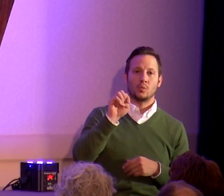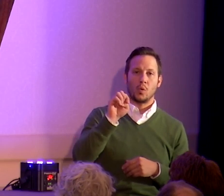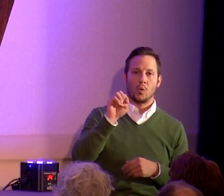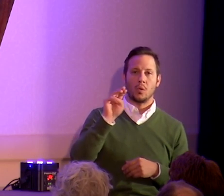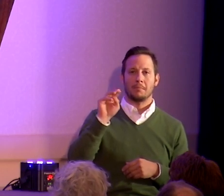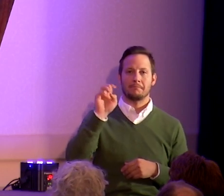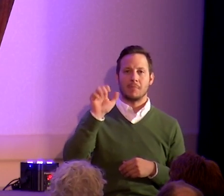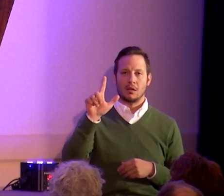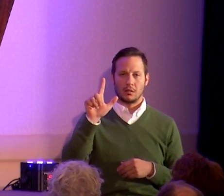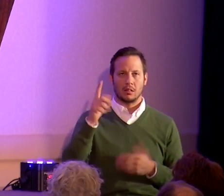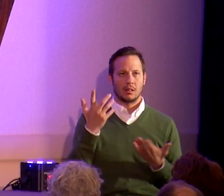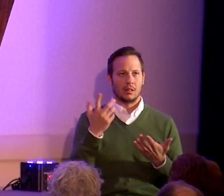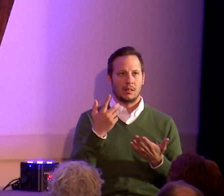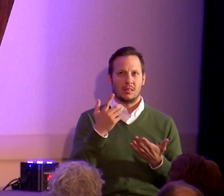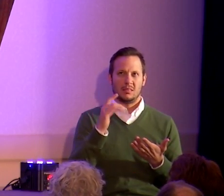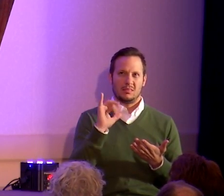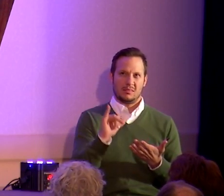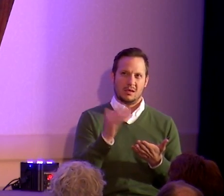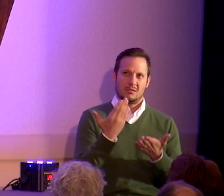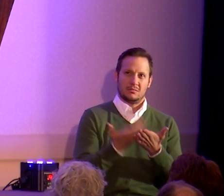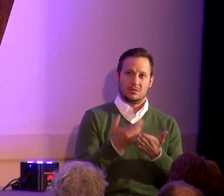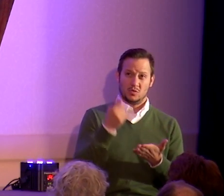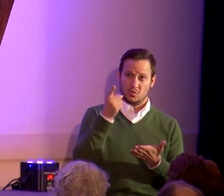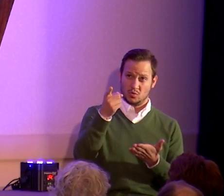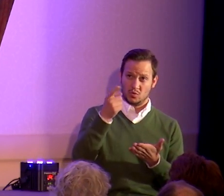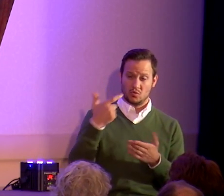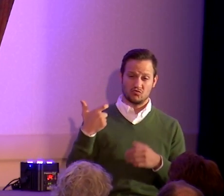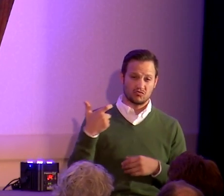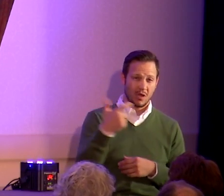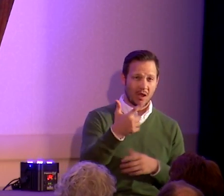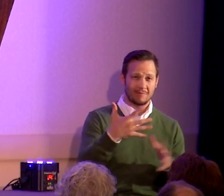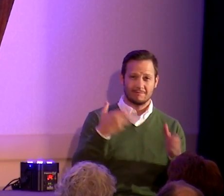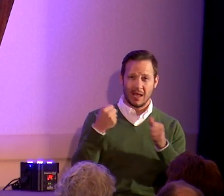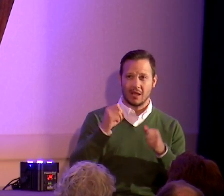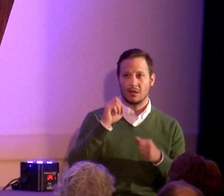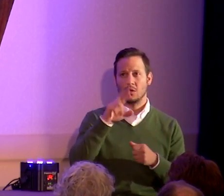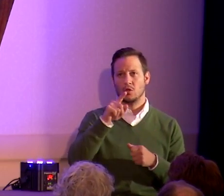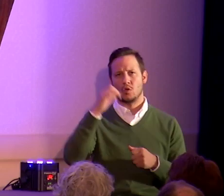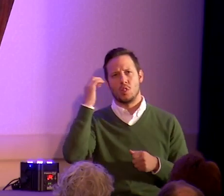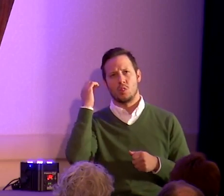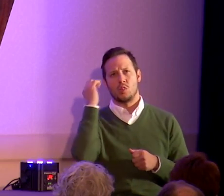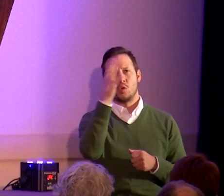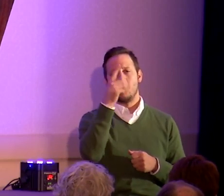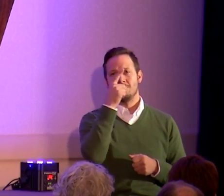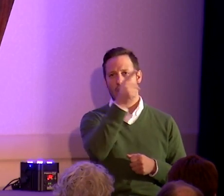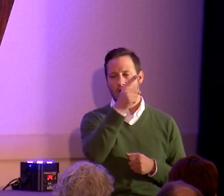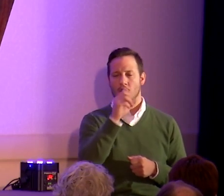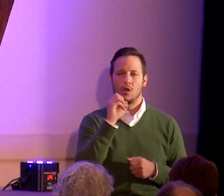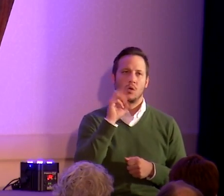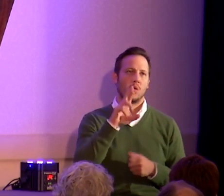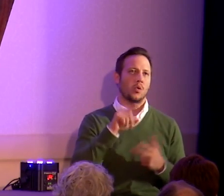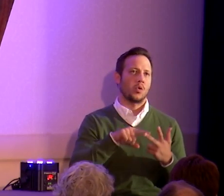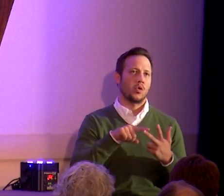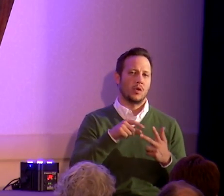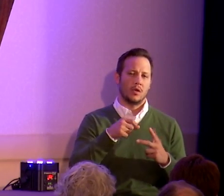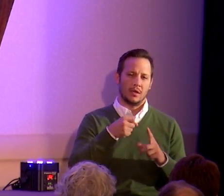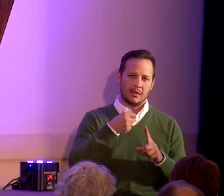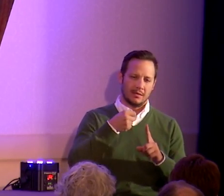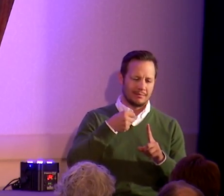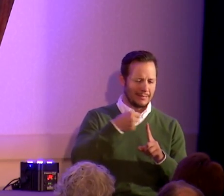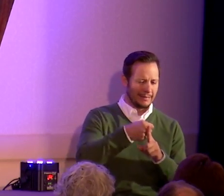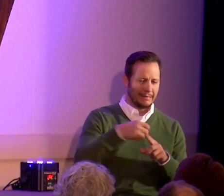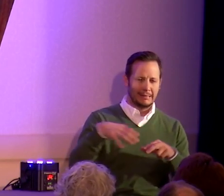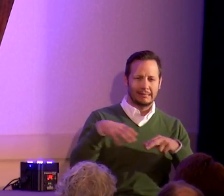our society? The fact that just because you run really fast, or you can throw a ball really far, or you can hit someone really hard,